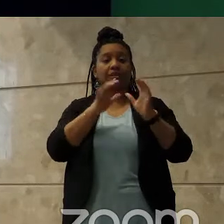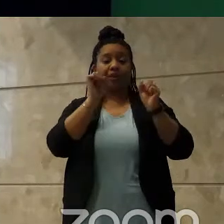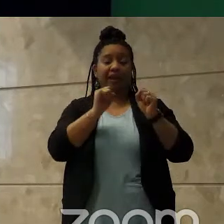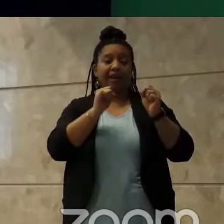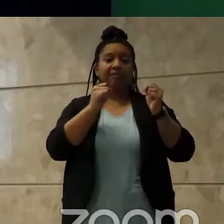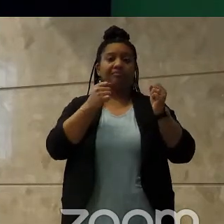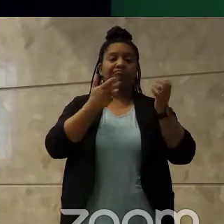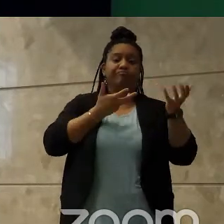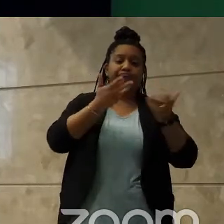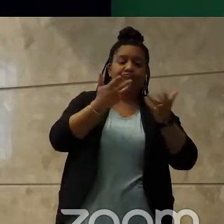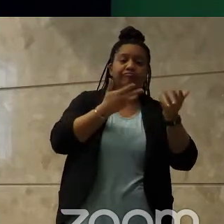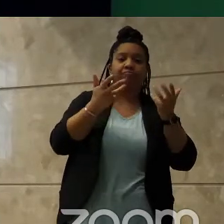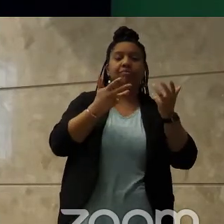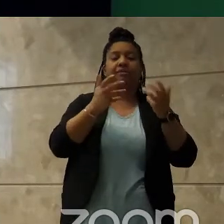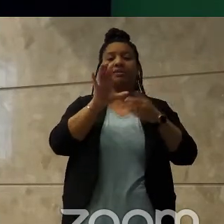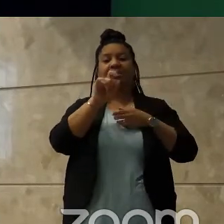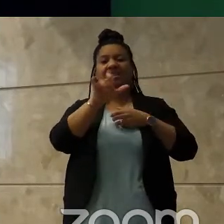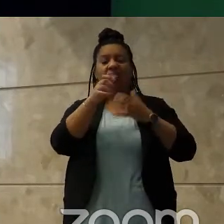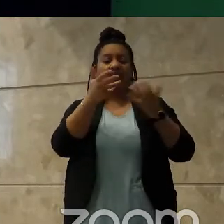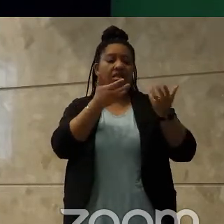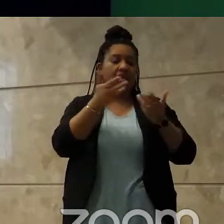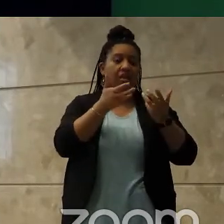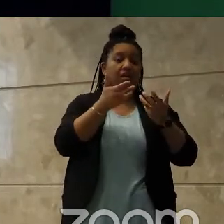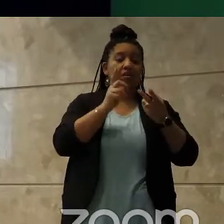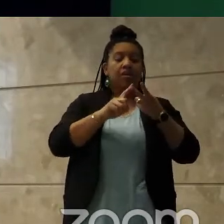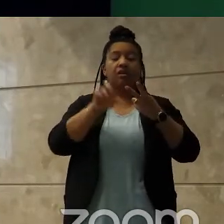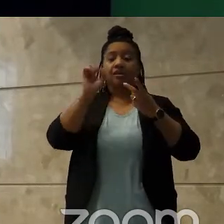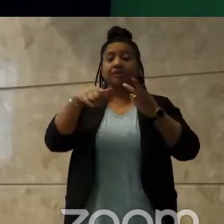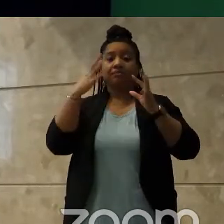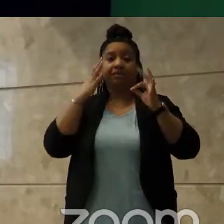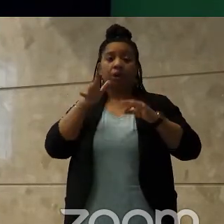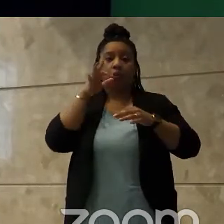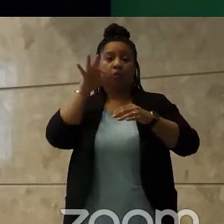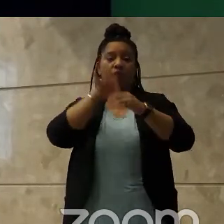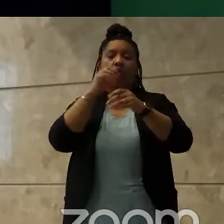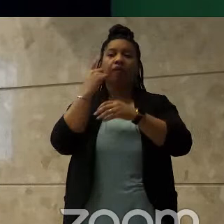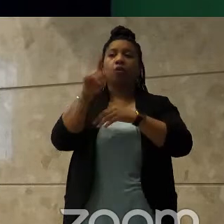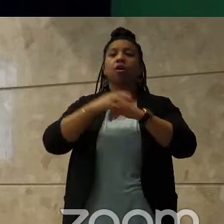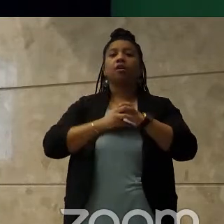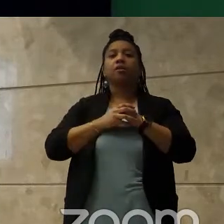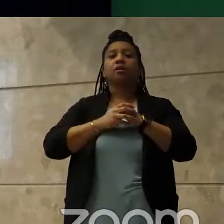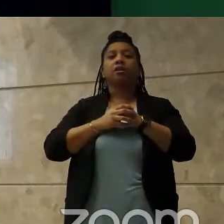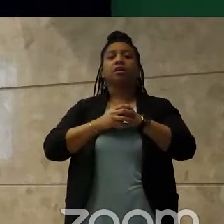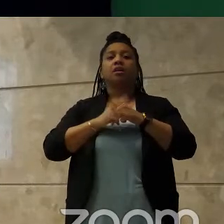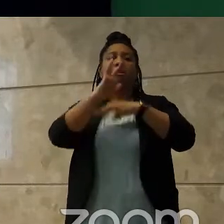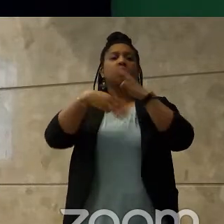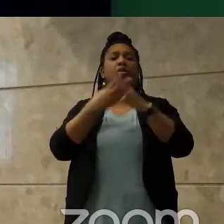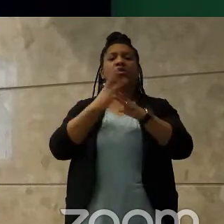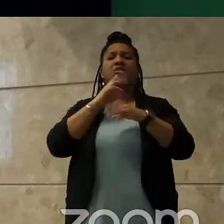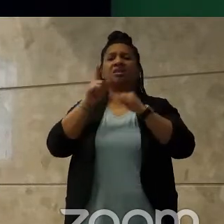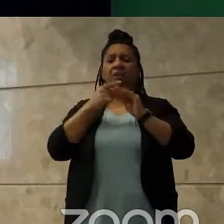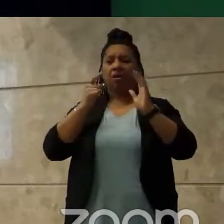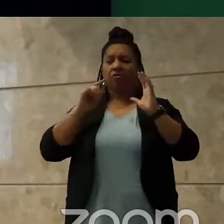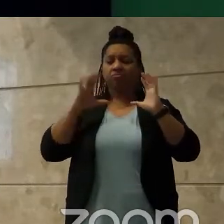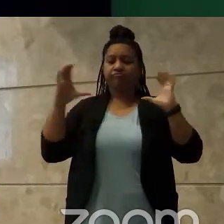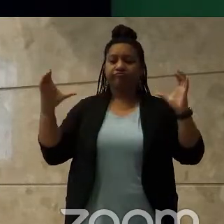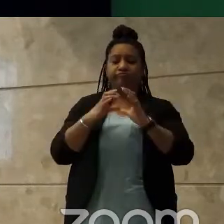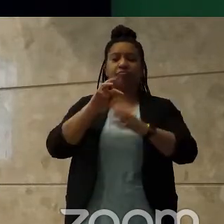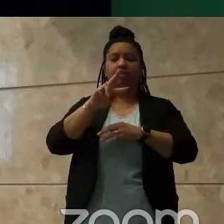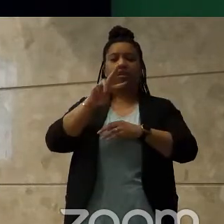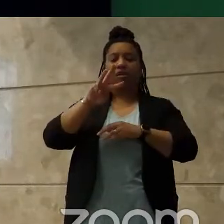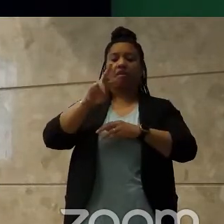it when we think about whom do we vote for? Thoreau talks about the whole vote. Whom do we